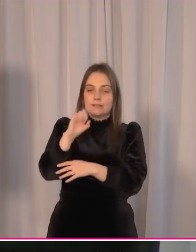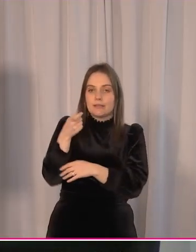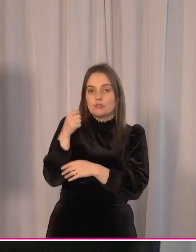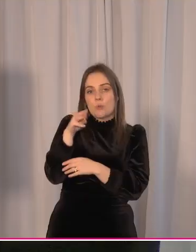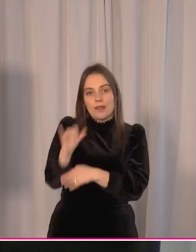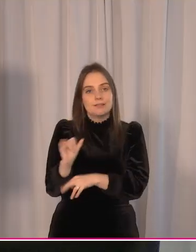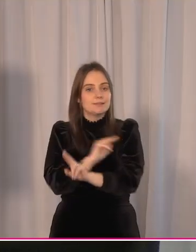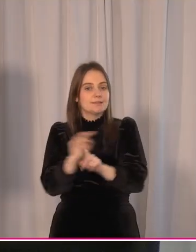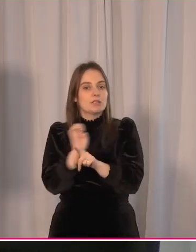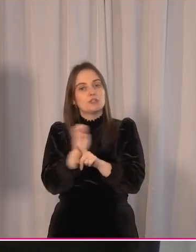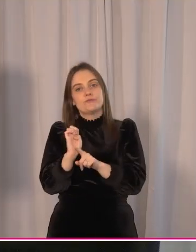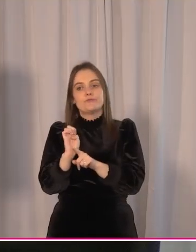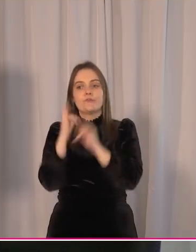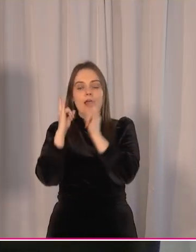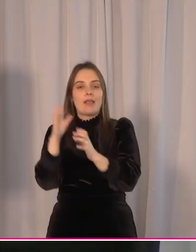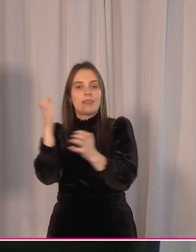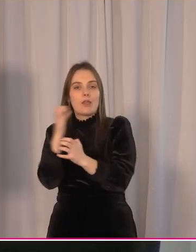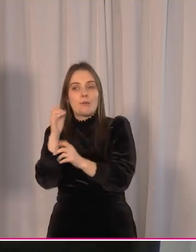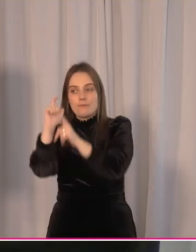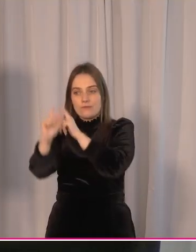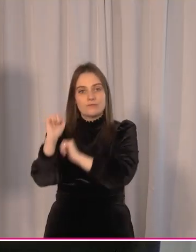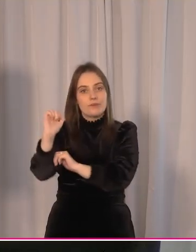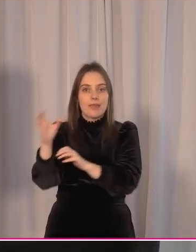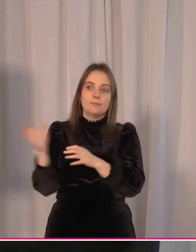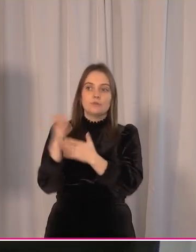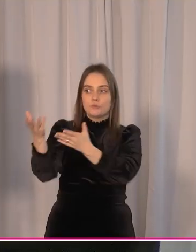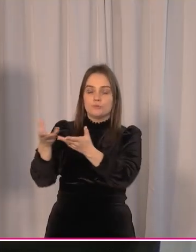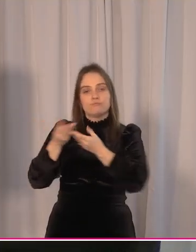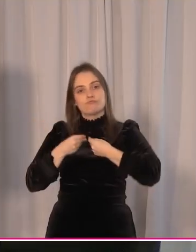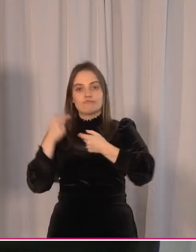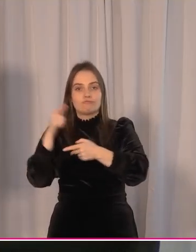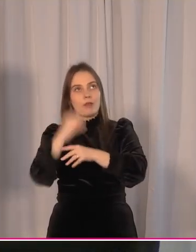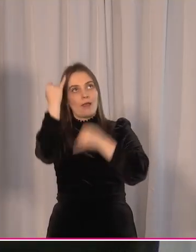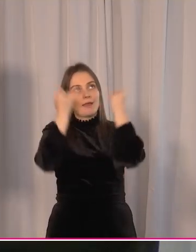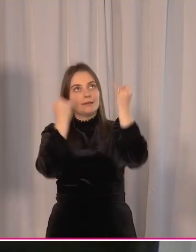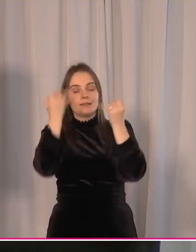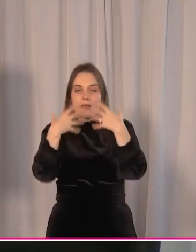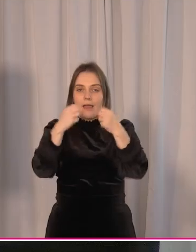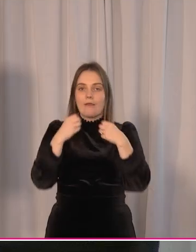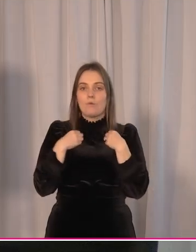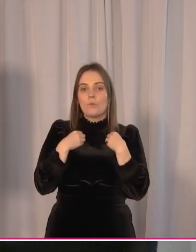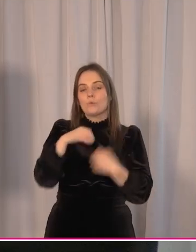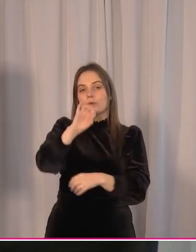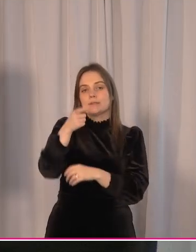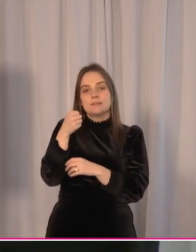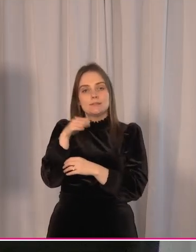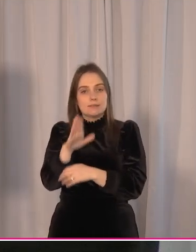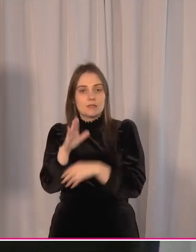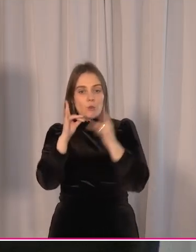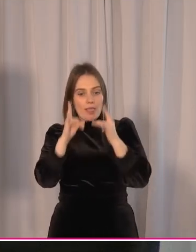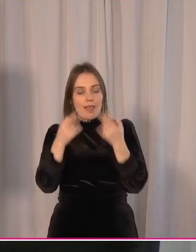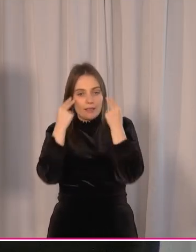enough for healthcare professionals to get them to get on board with the idea that people have sexual health needs and would like to have